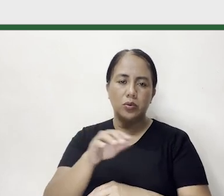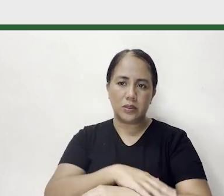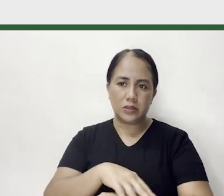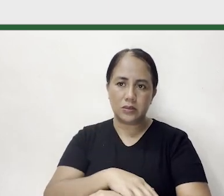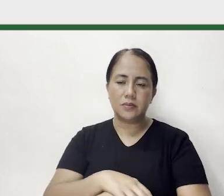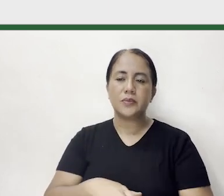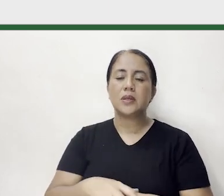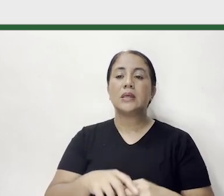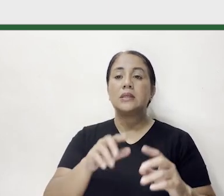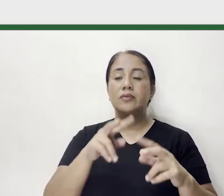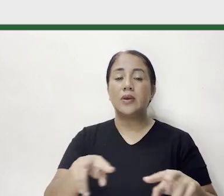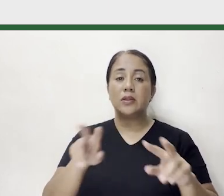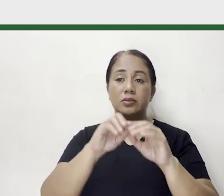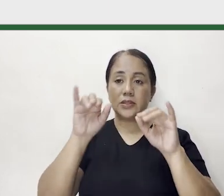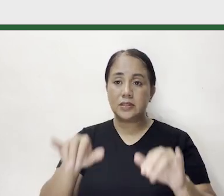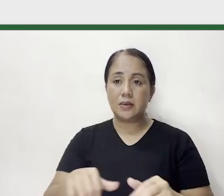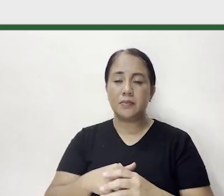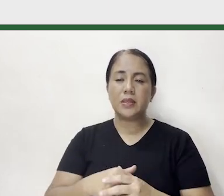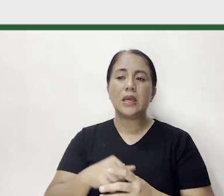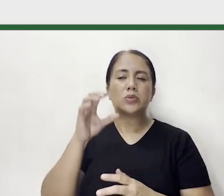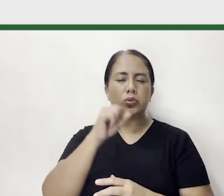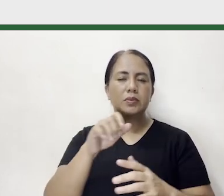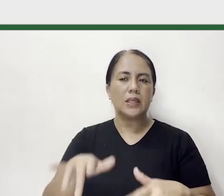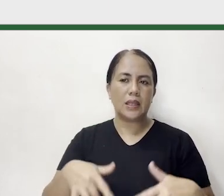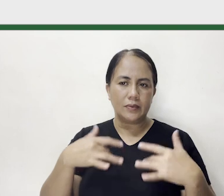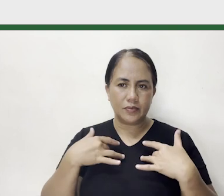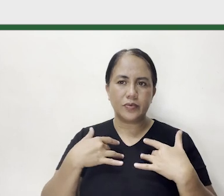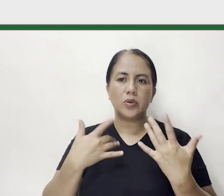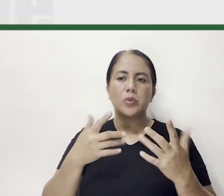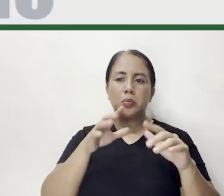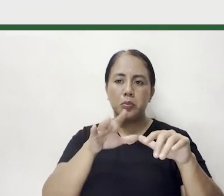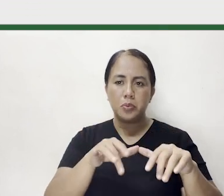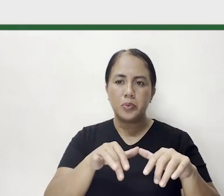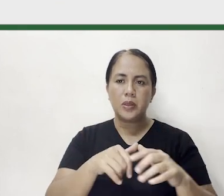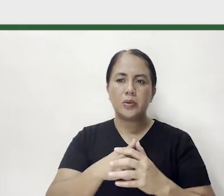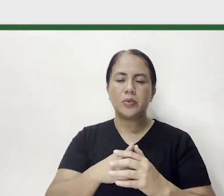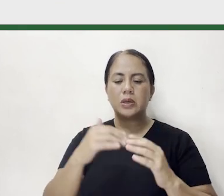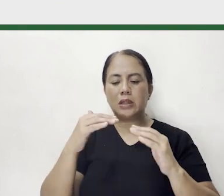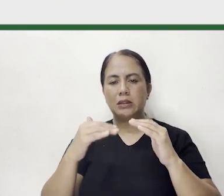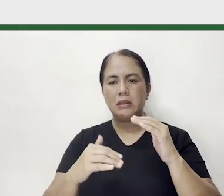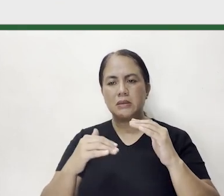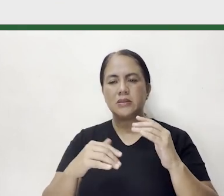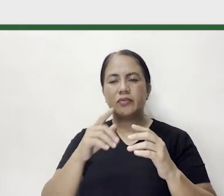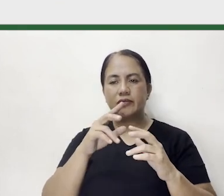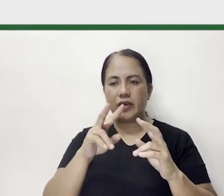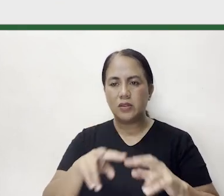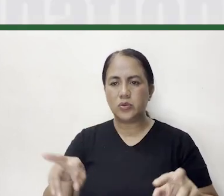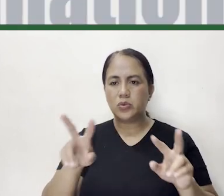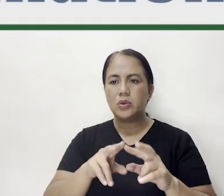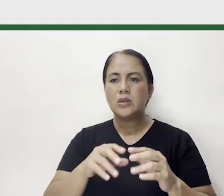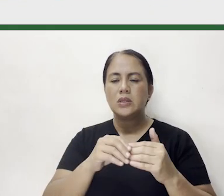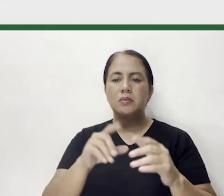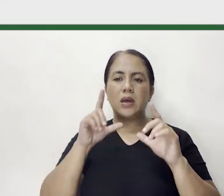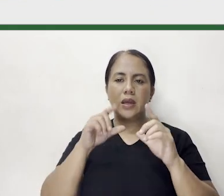race. This value system, which assumes the lives of persons with disabilities are of less